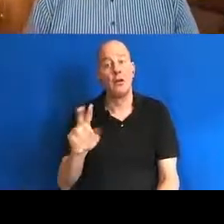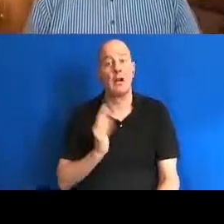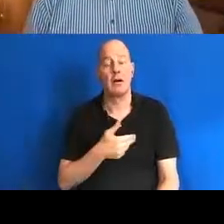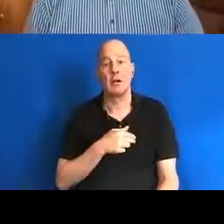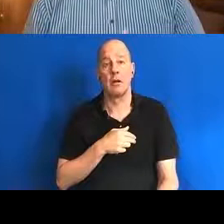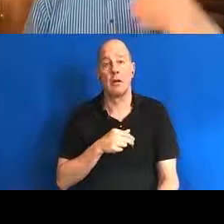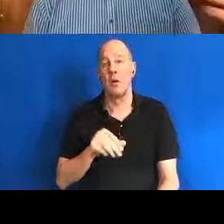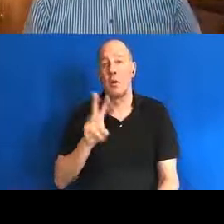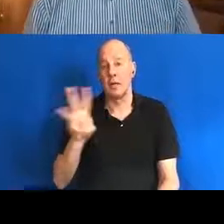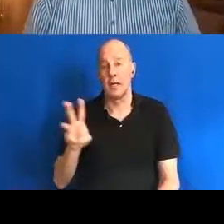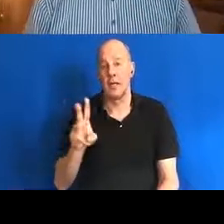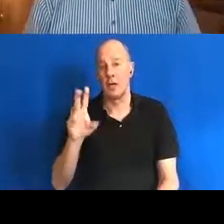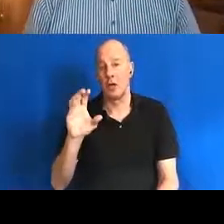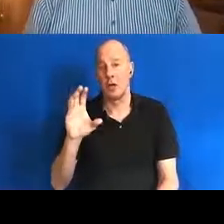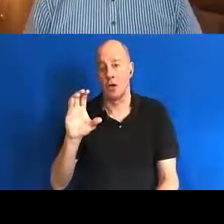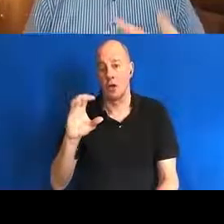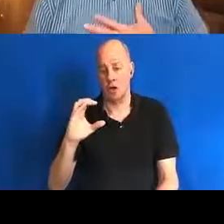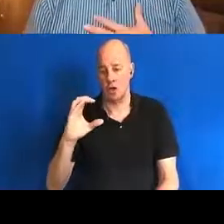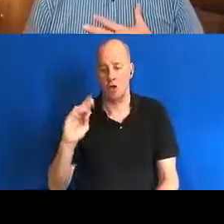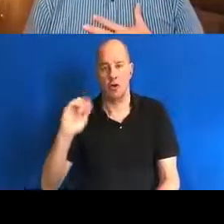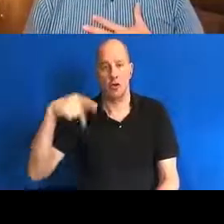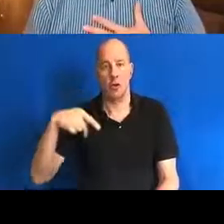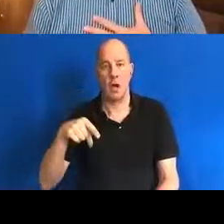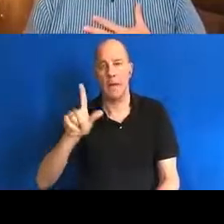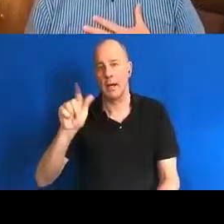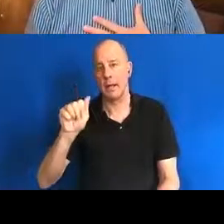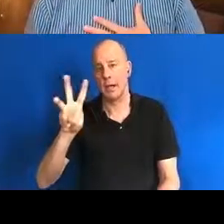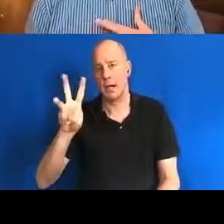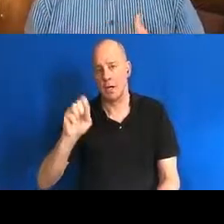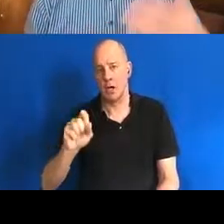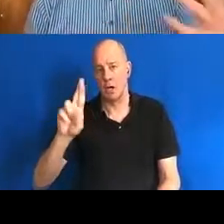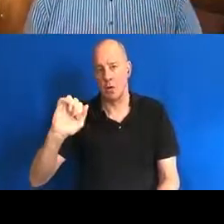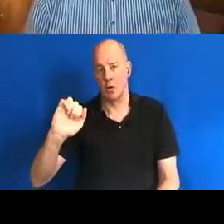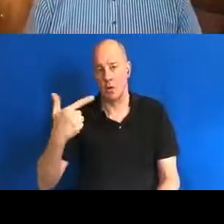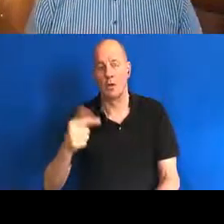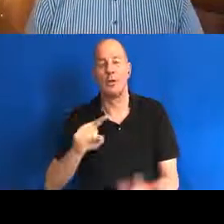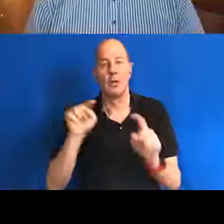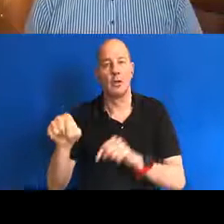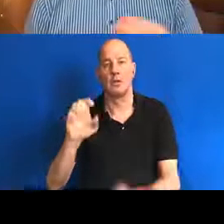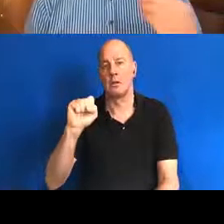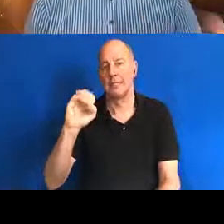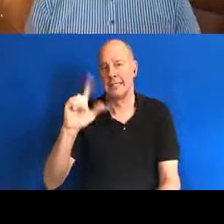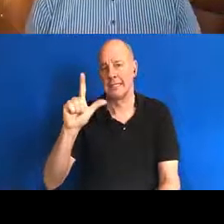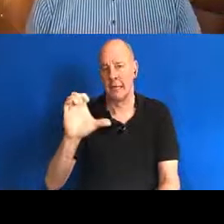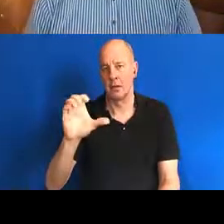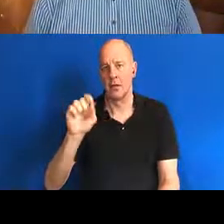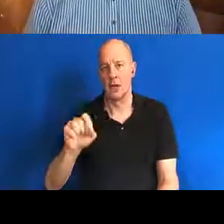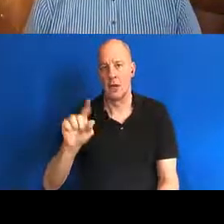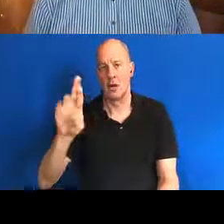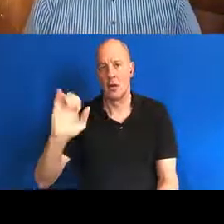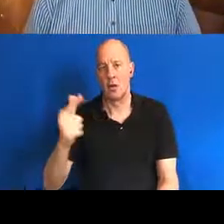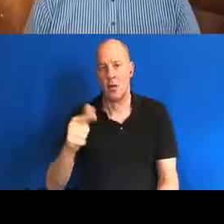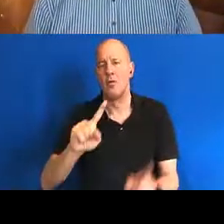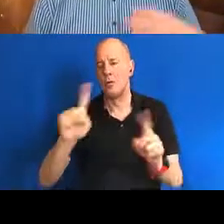cooplaw.org, has lots of manuals on our website, the SELC.org, so you can go to these websites,